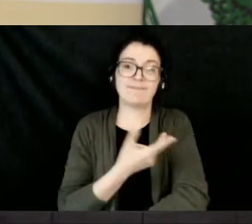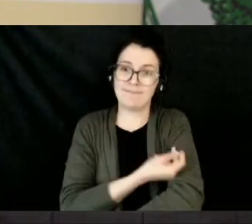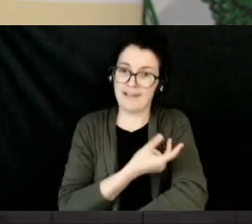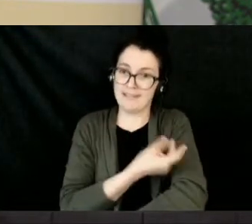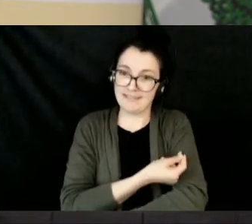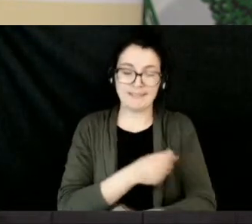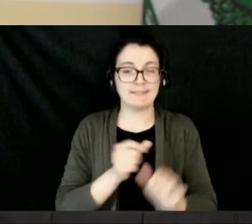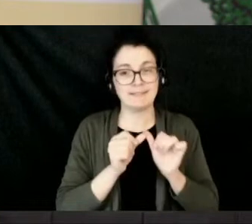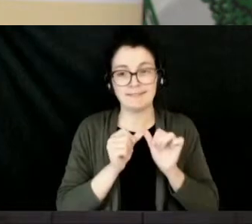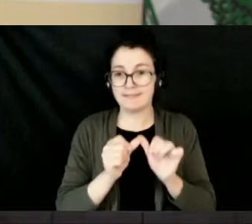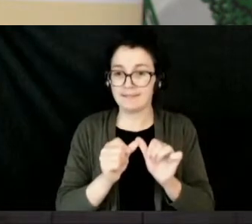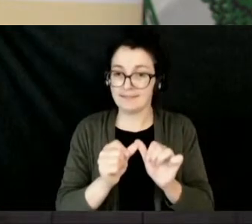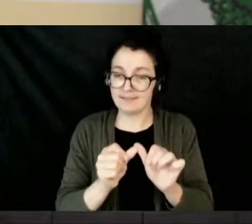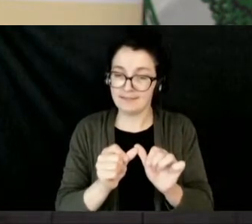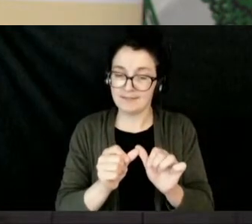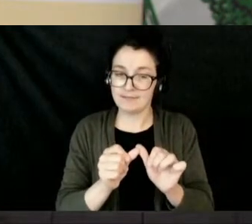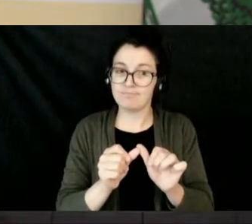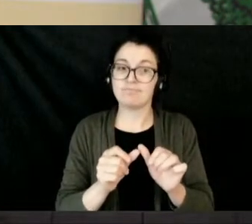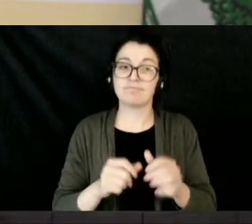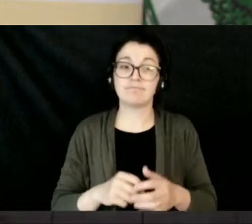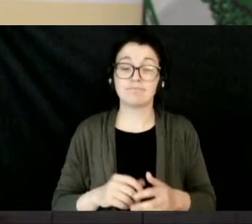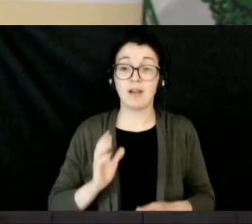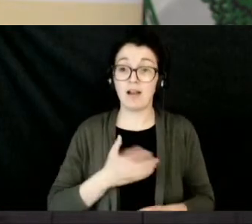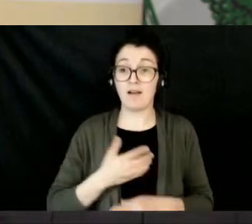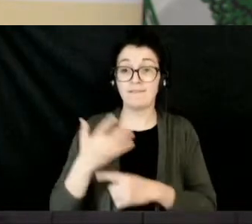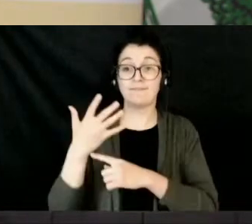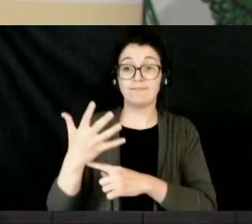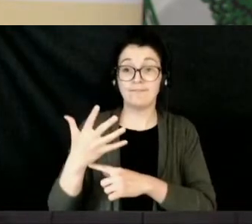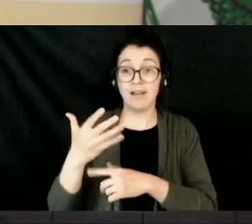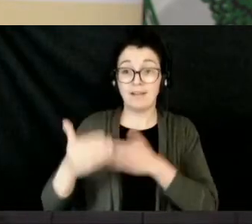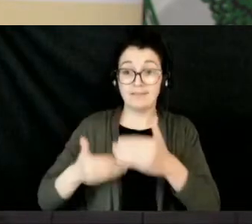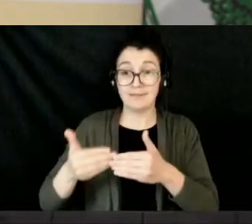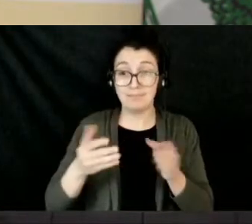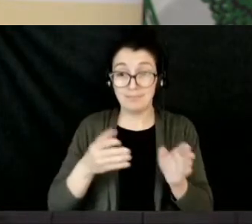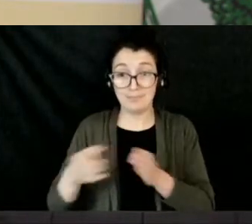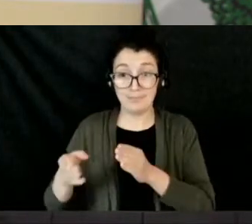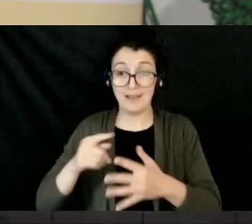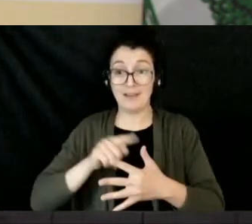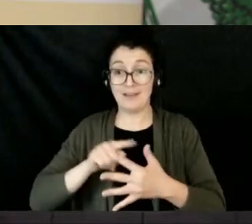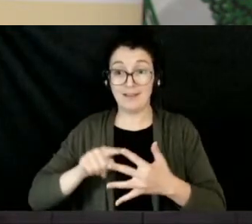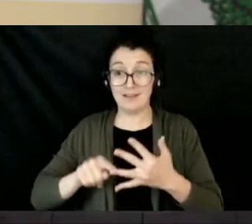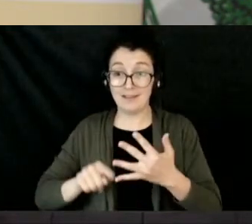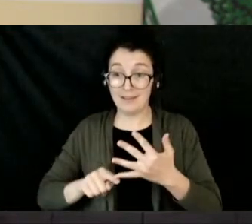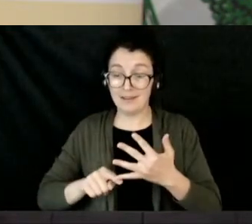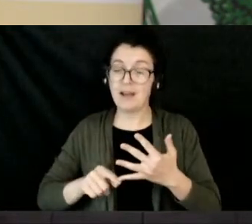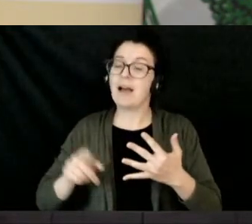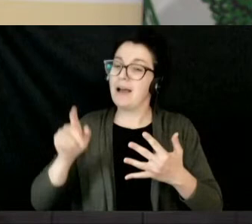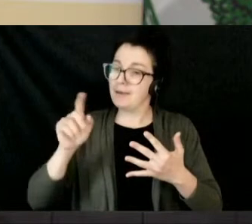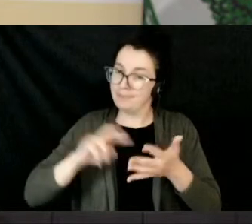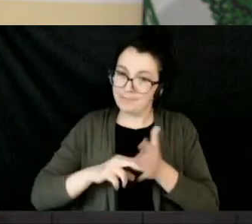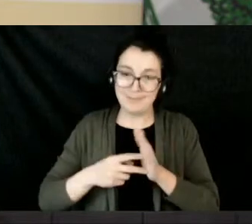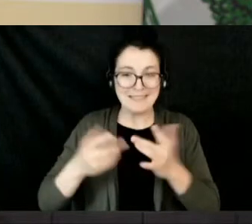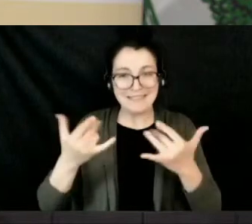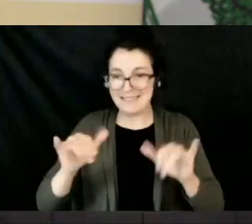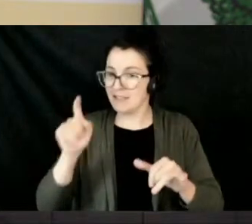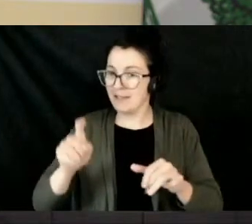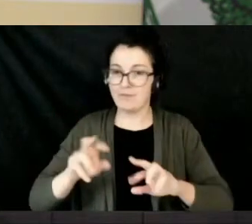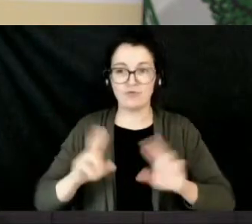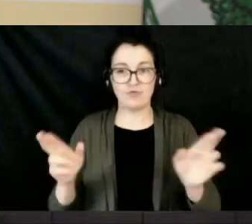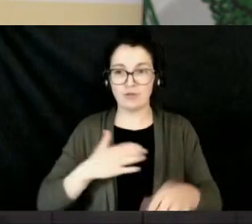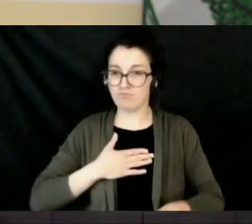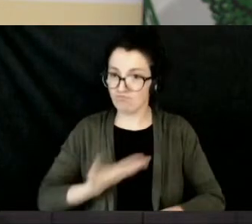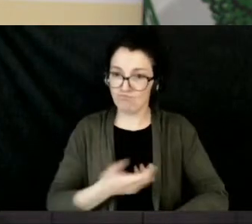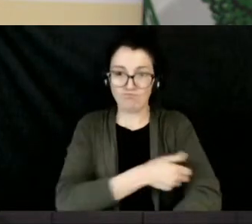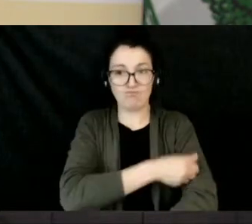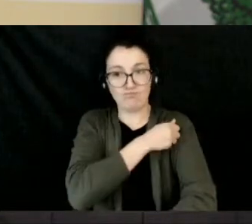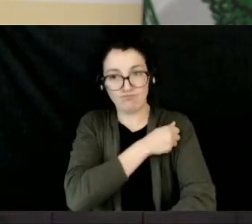The success of our 5-step plan is only possible if Islanders continue to roll up their sleeves, not just for the hard work